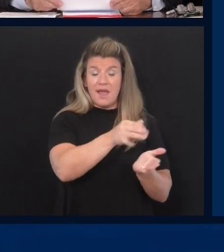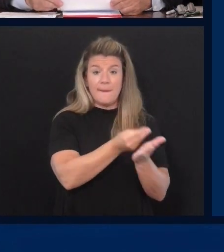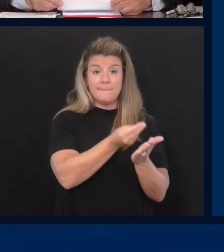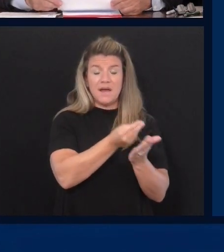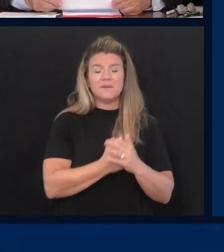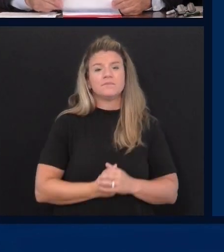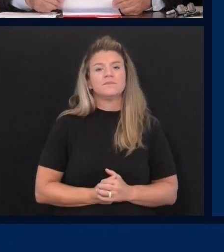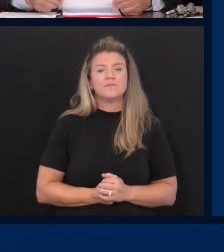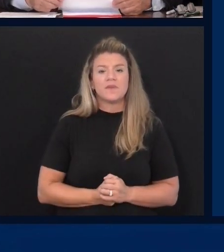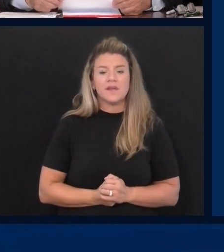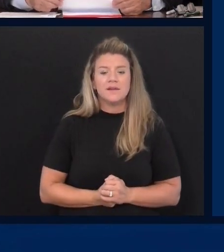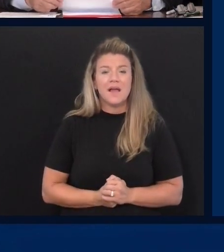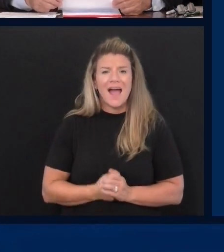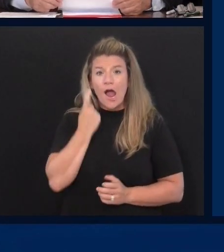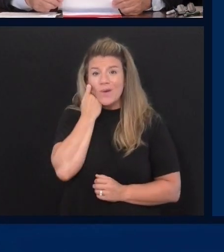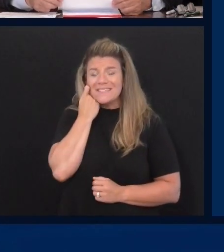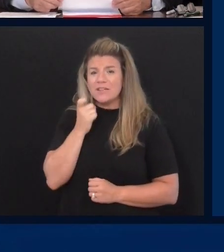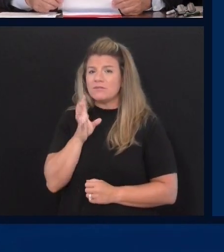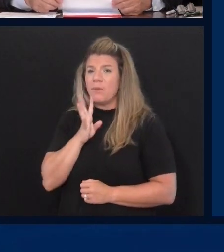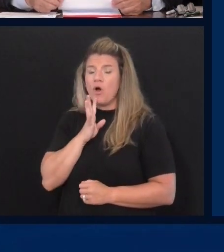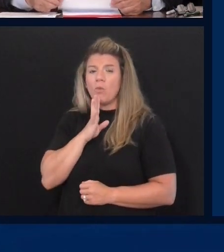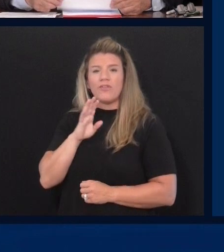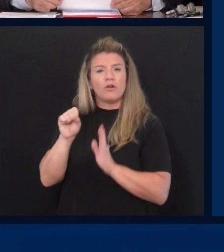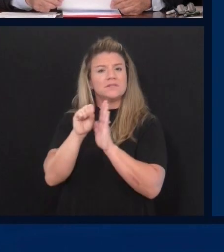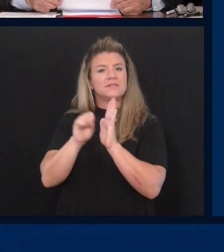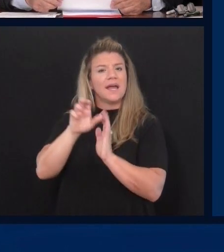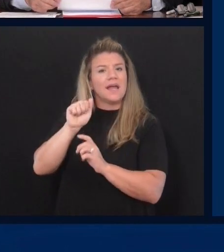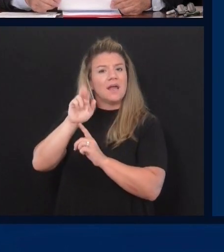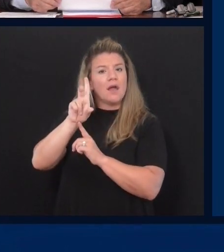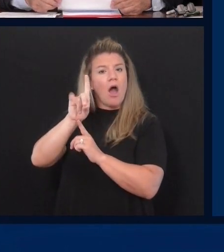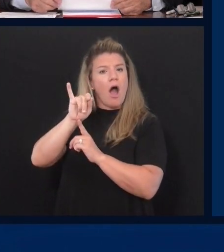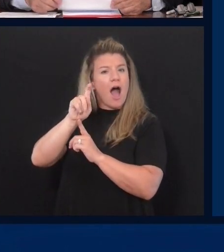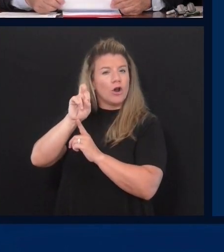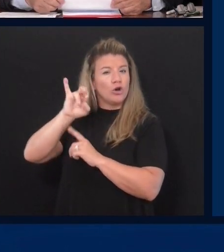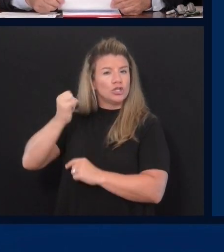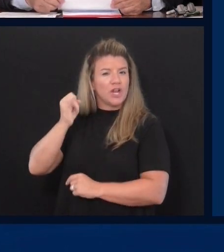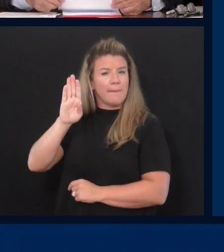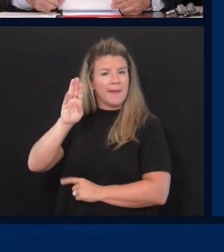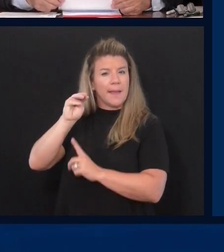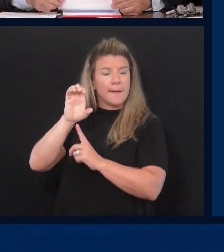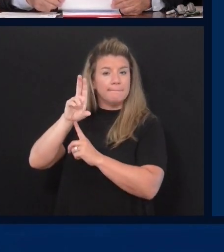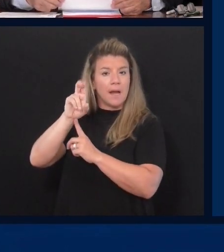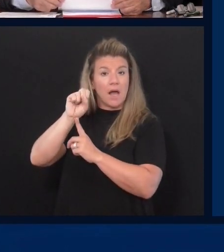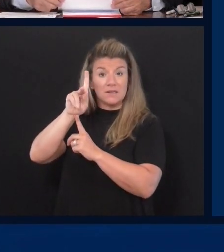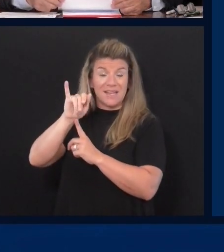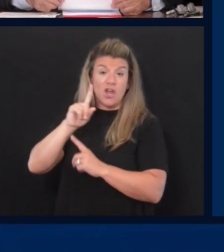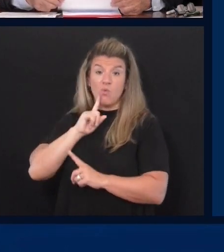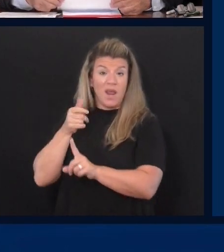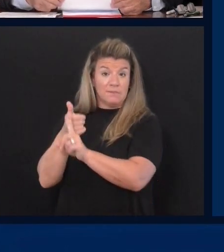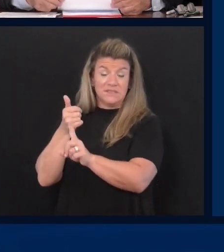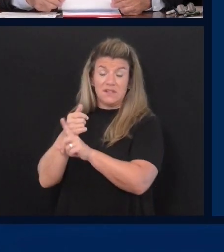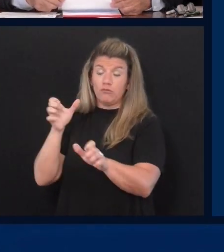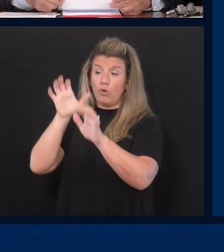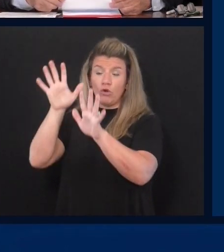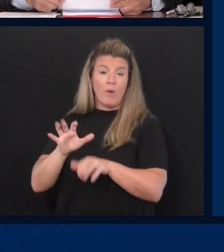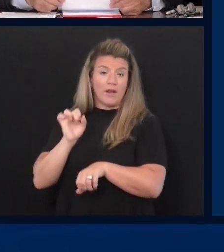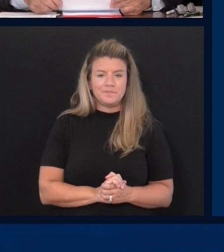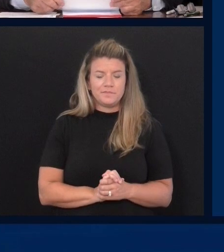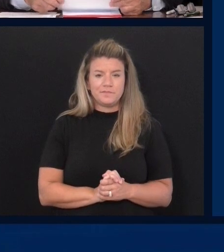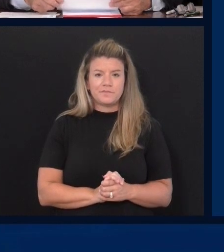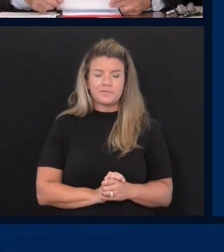vendor, and then in addition to that, supplying us with bank account information, and then we're going to have more